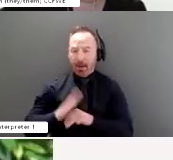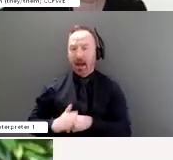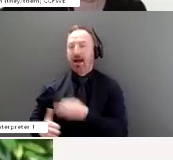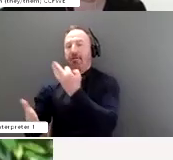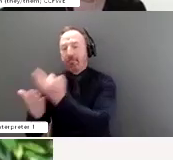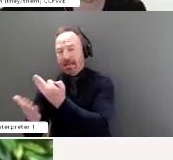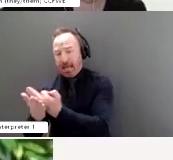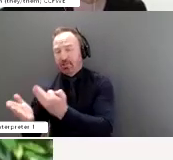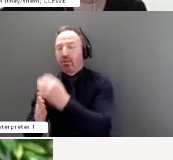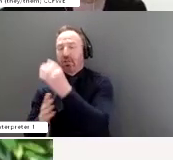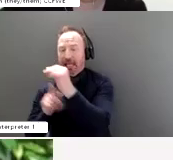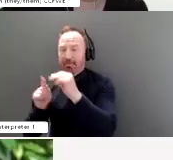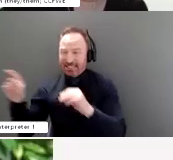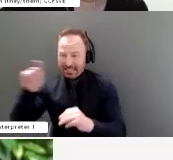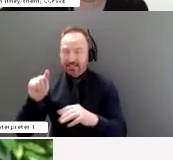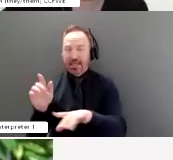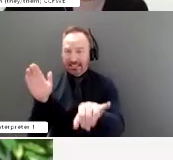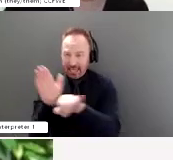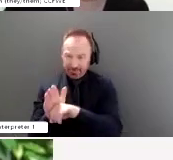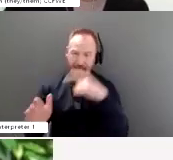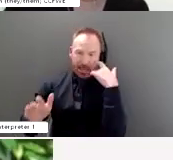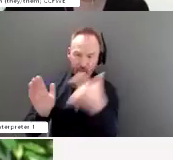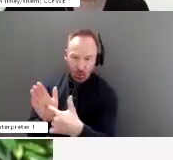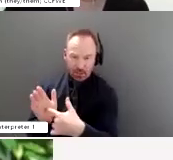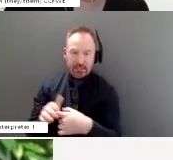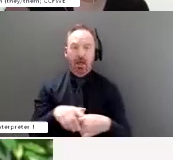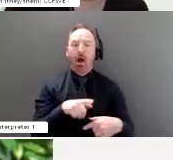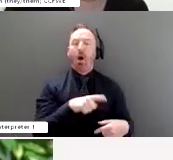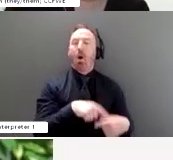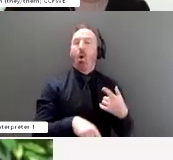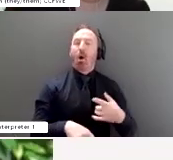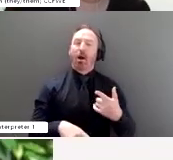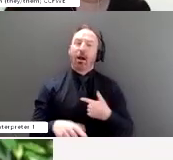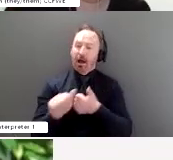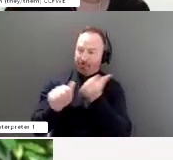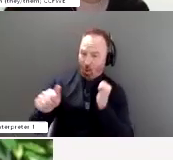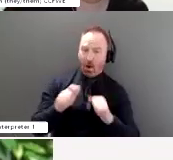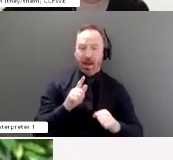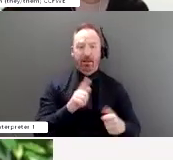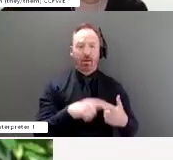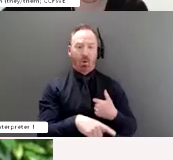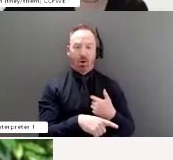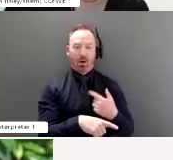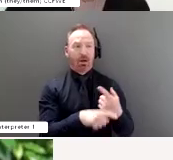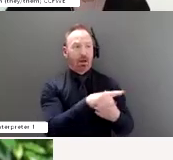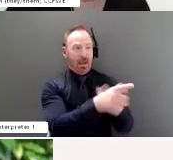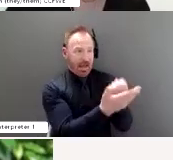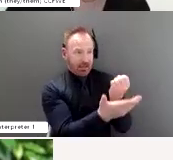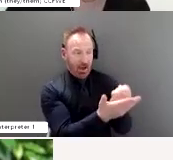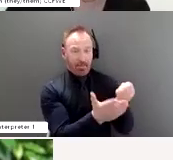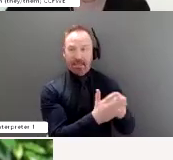abuse experienced by anyone. And we'll be hosting a webinar in the new year with Elder Abuse